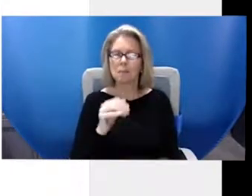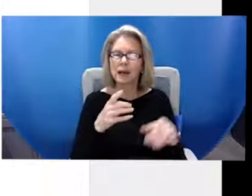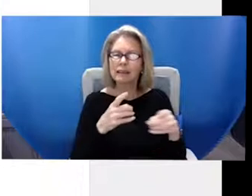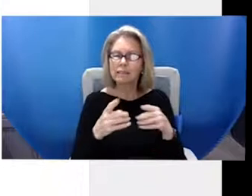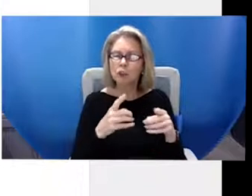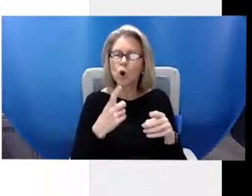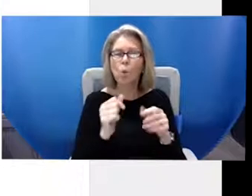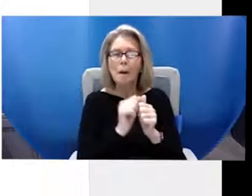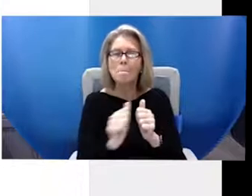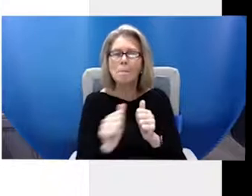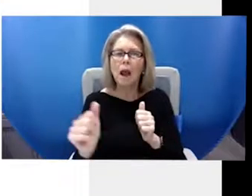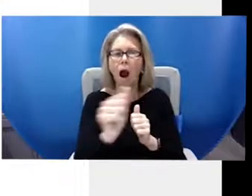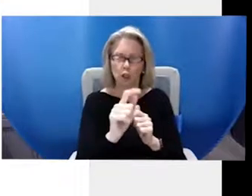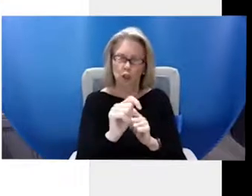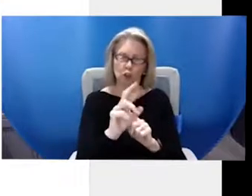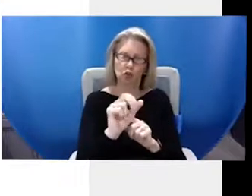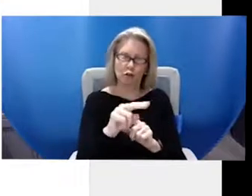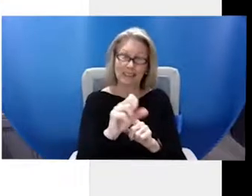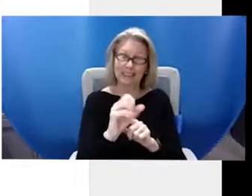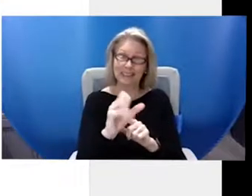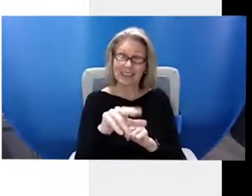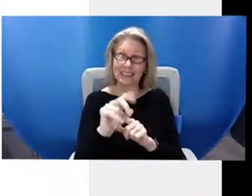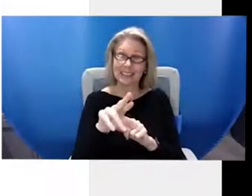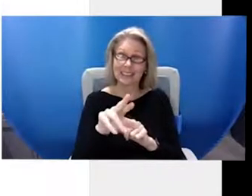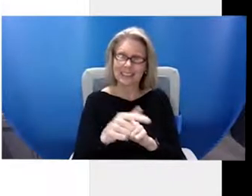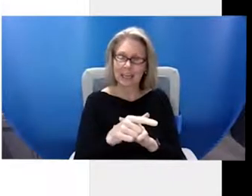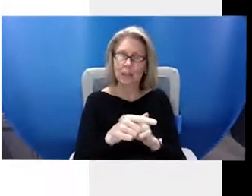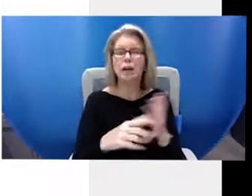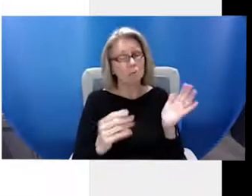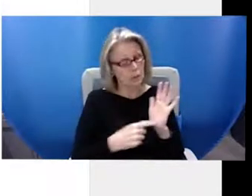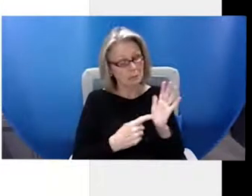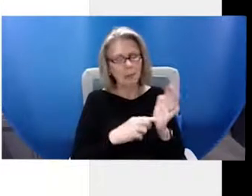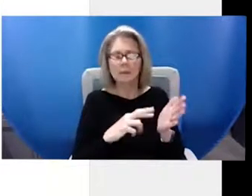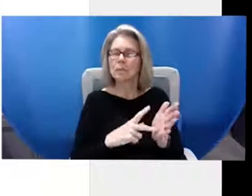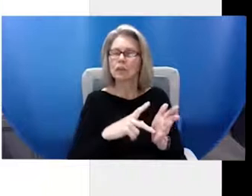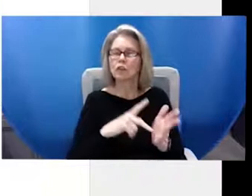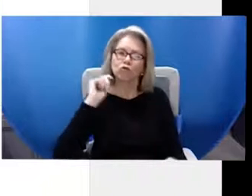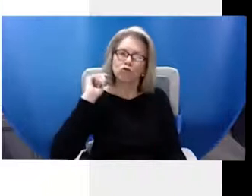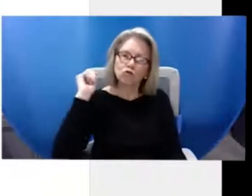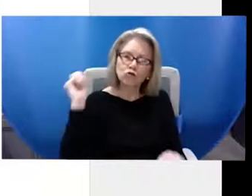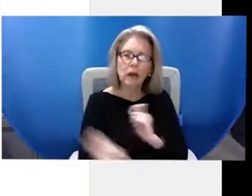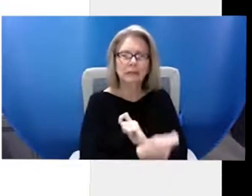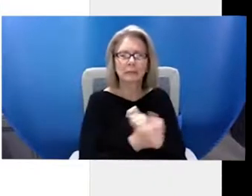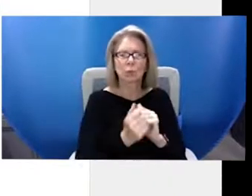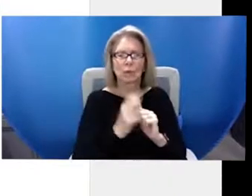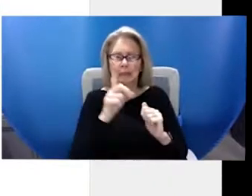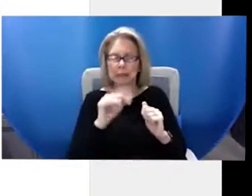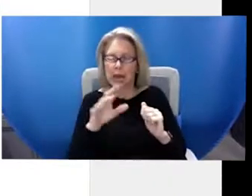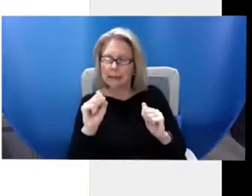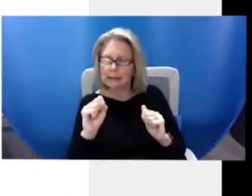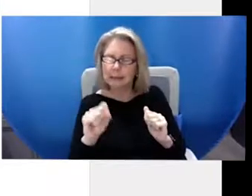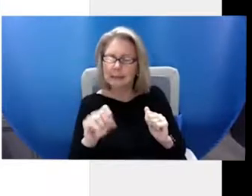The prefix trans, by definition, connotes going beyond, transcending, and in some cases implies a thorough change, such as dynamism